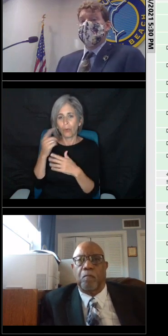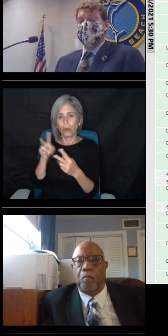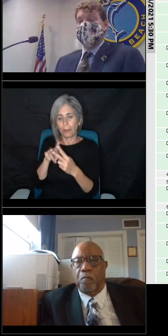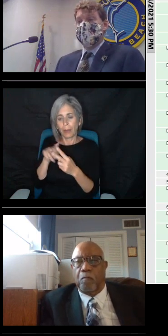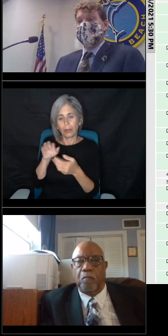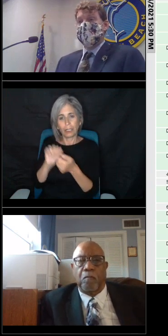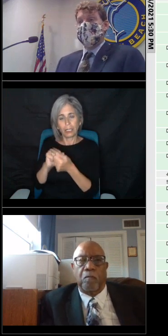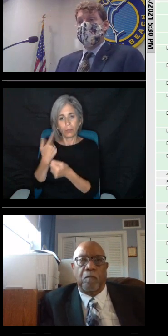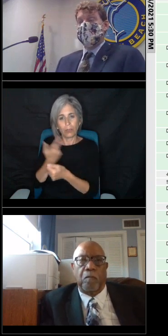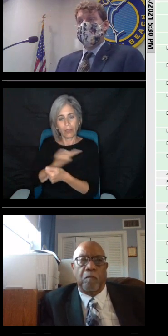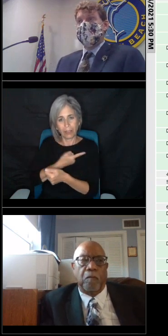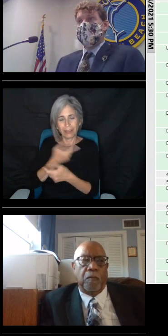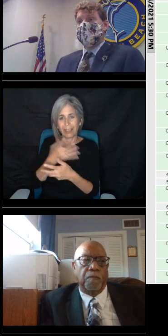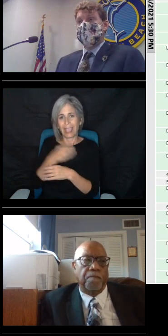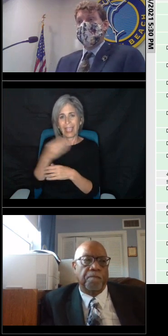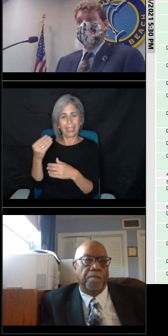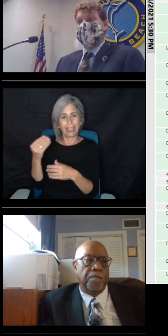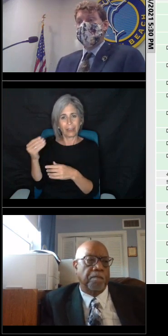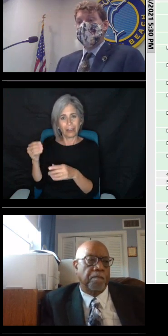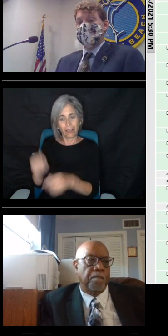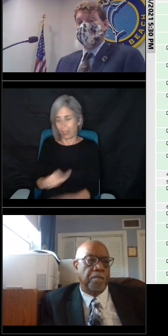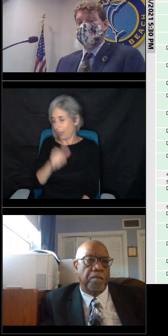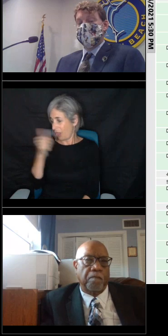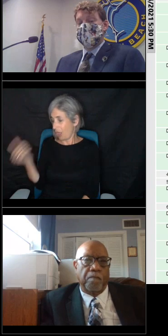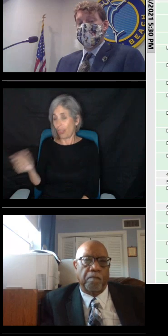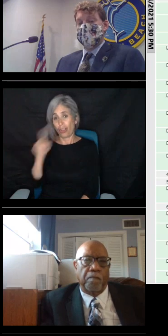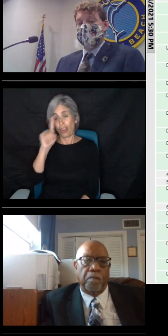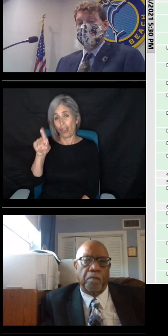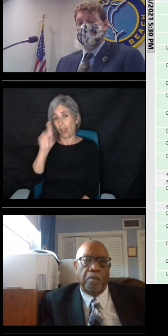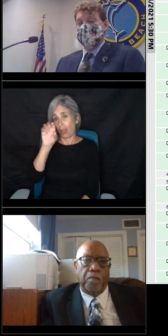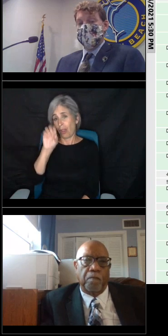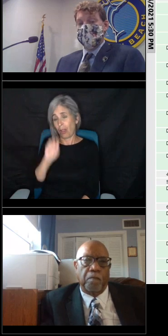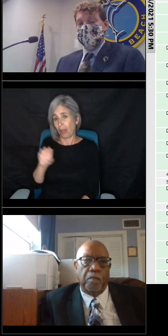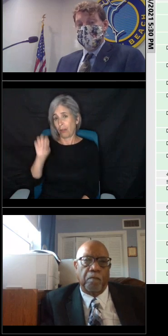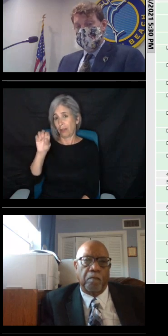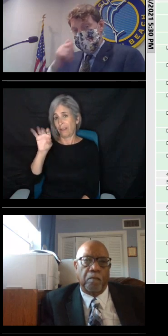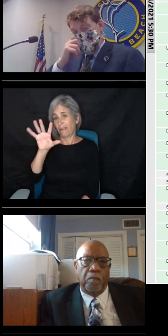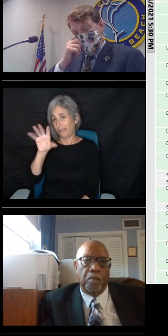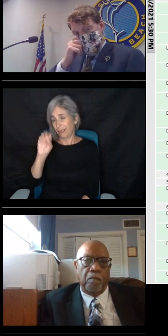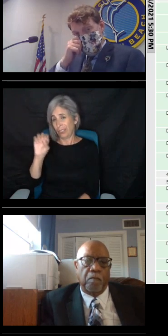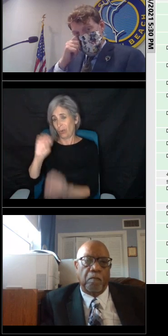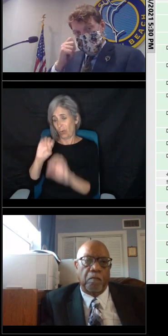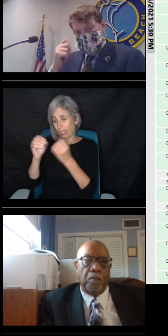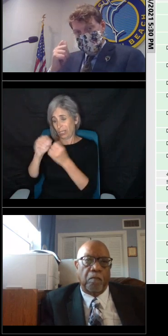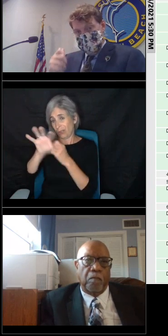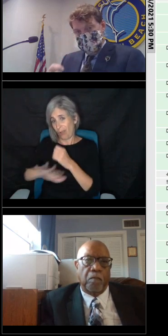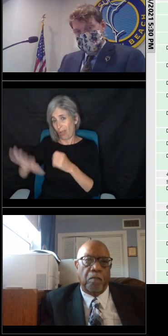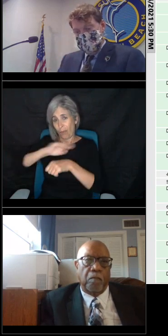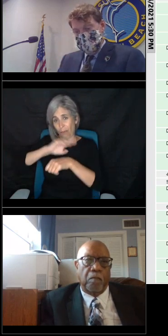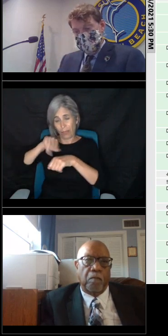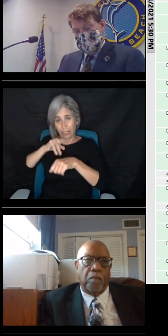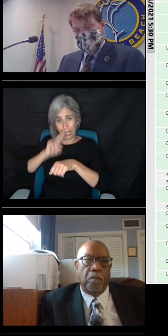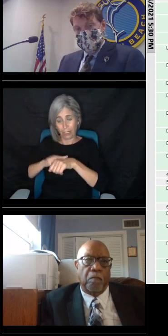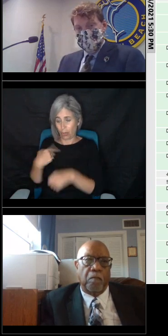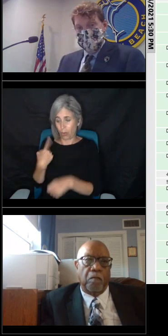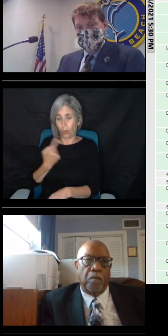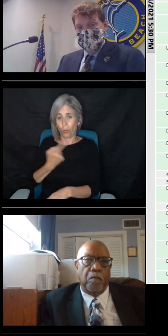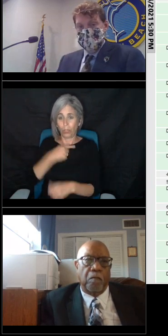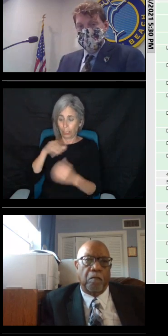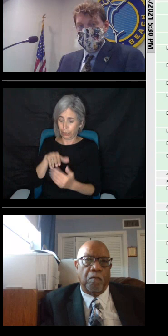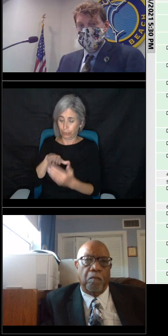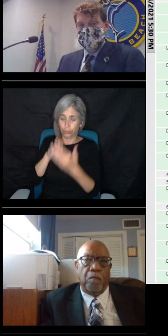with us and the other 150 organizations around the nation as we